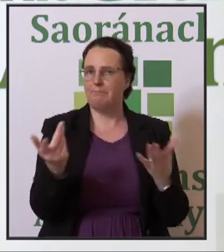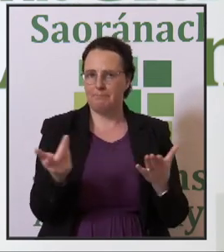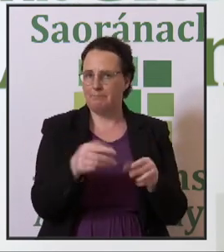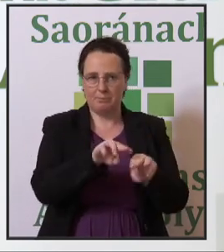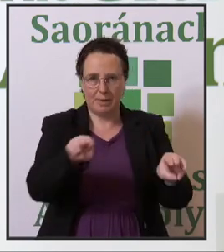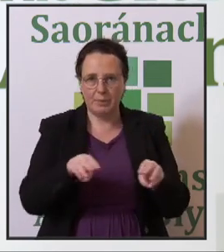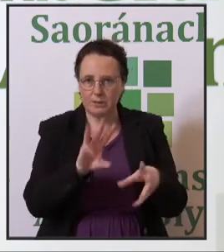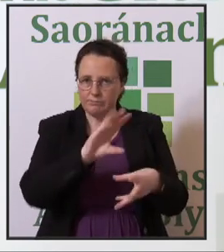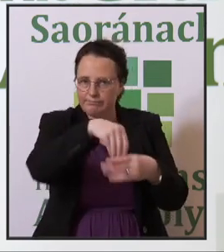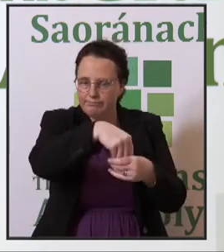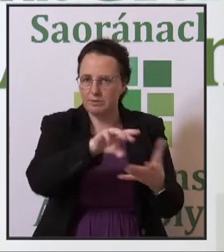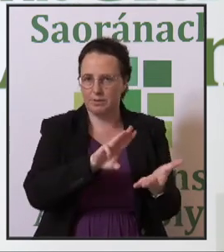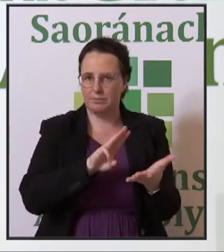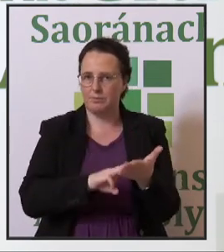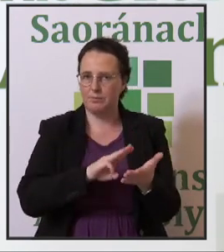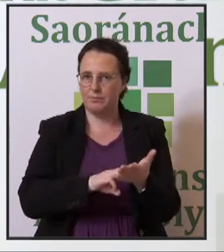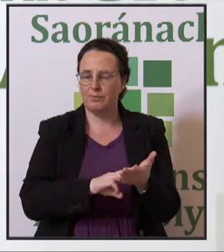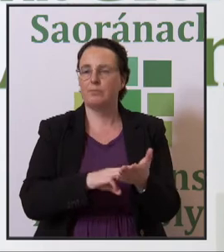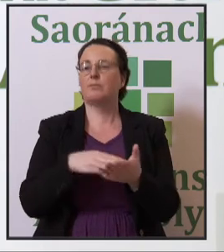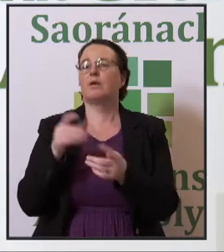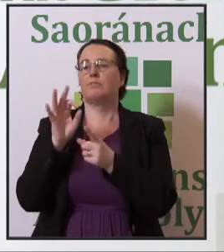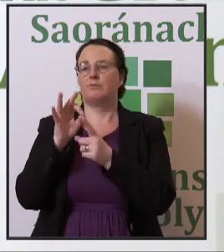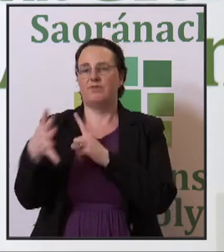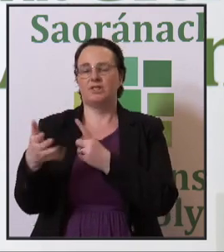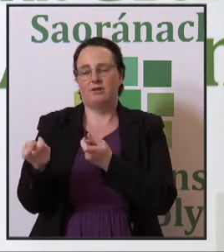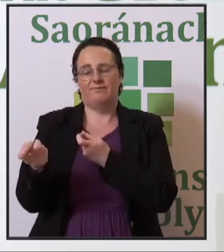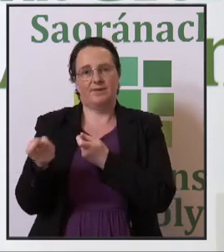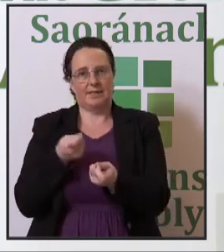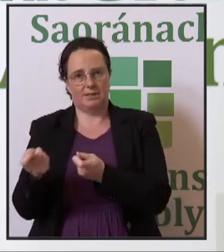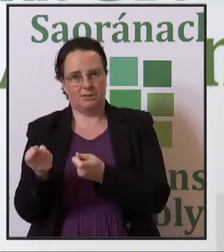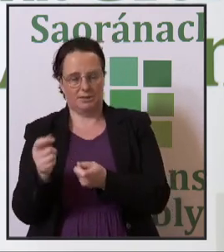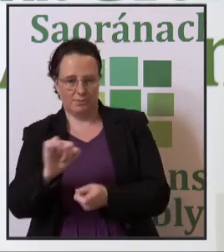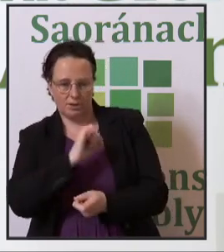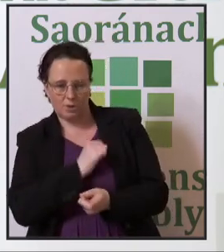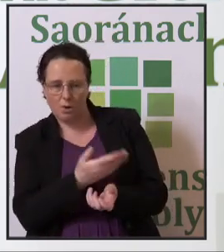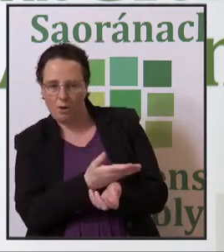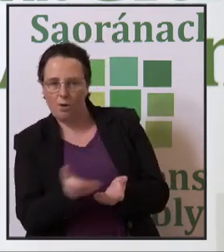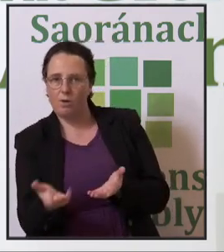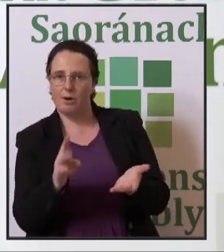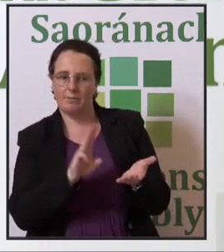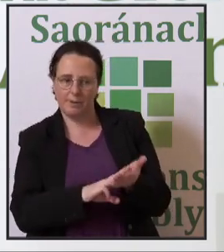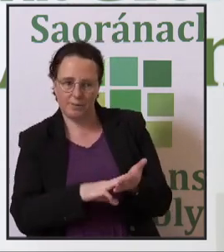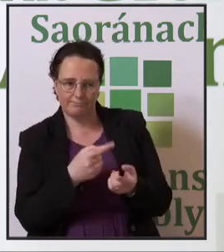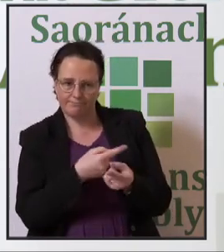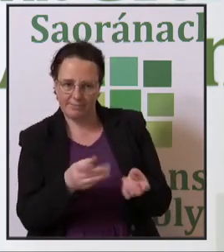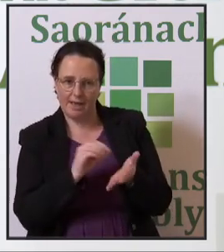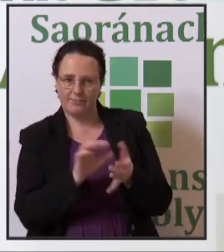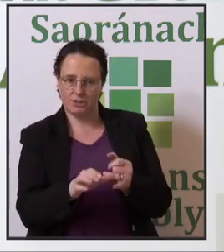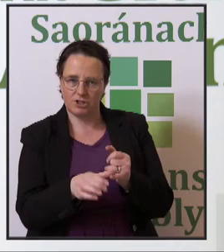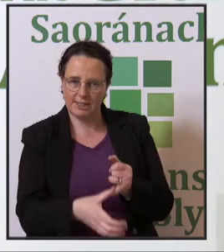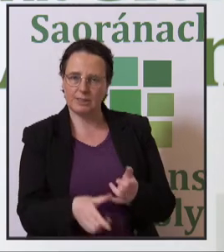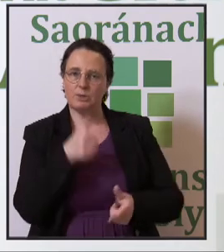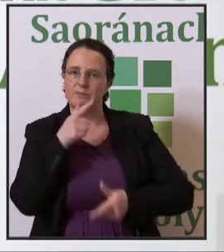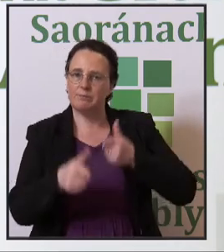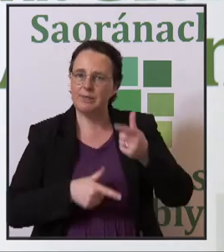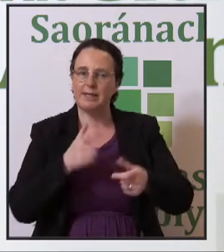participants, and they use professional facilitators to ensure that all members have opportunities to speak and